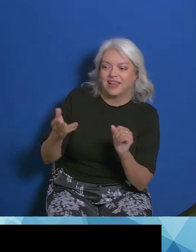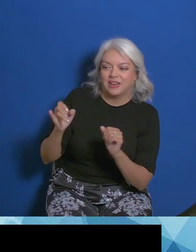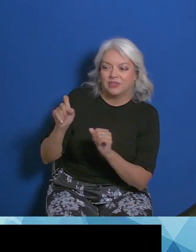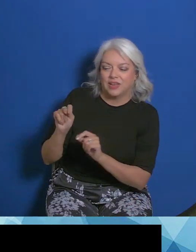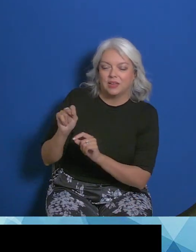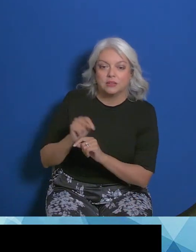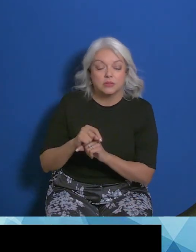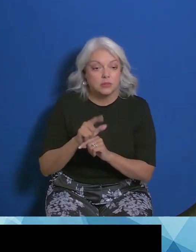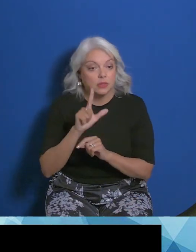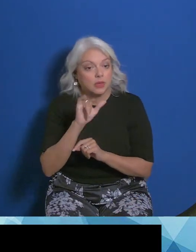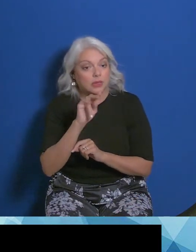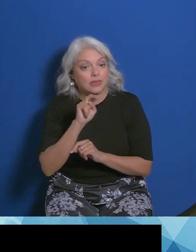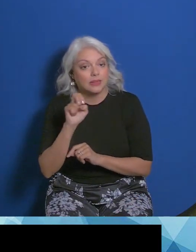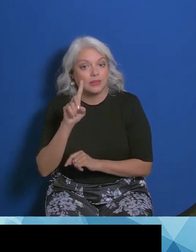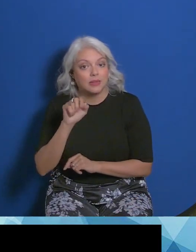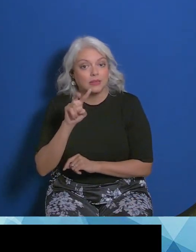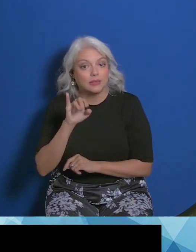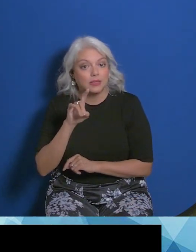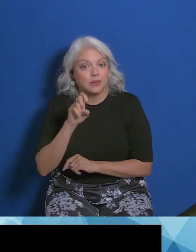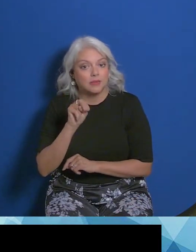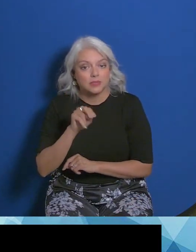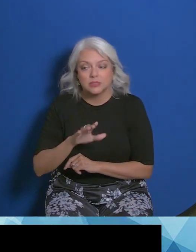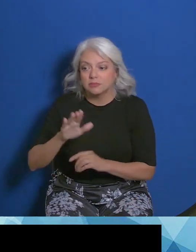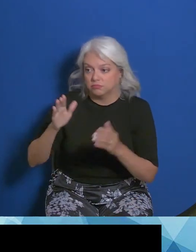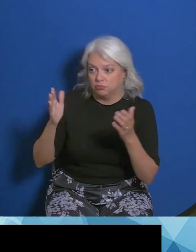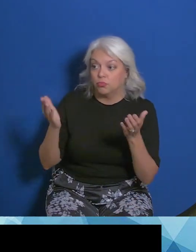Lynn Davison, Present.